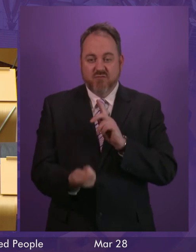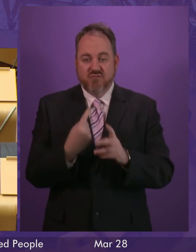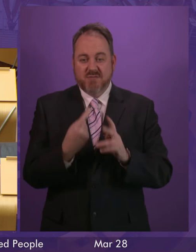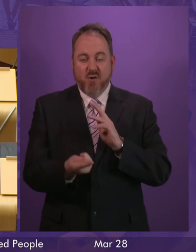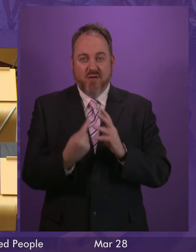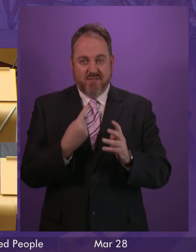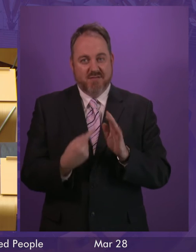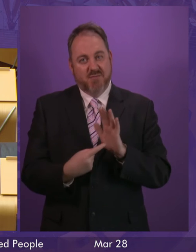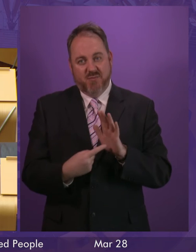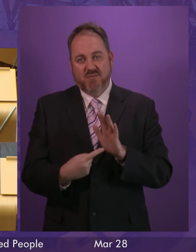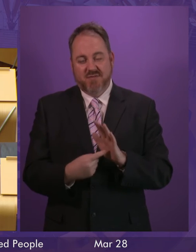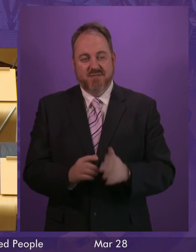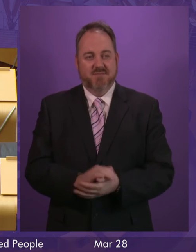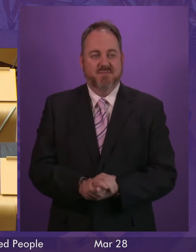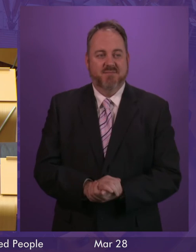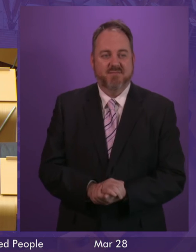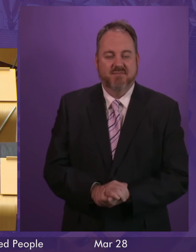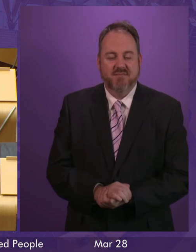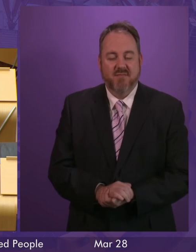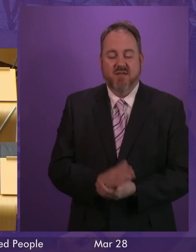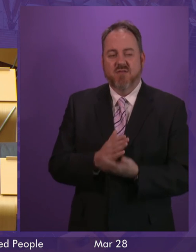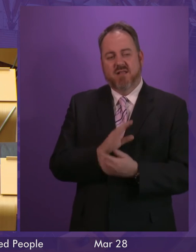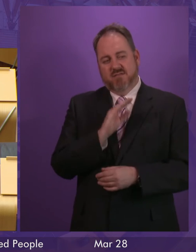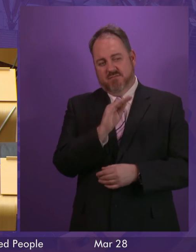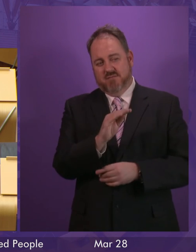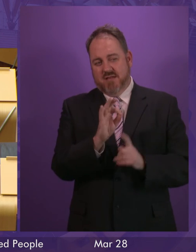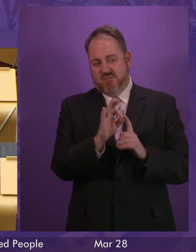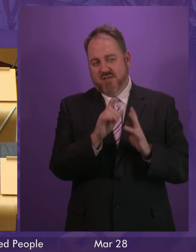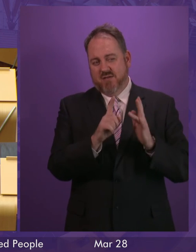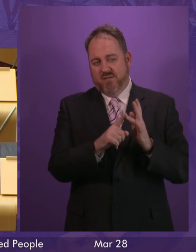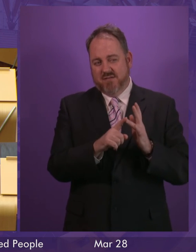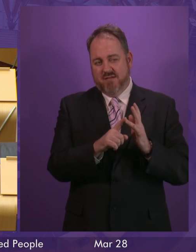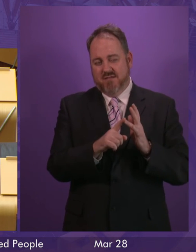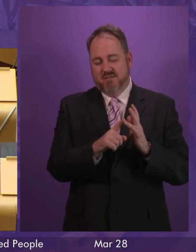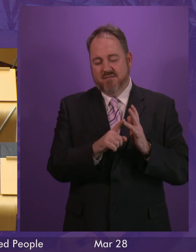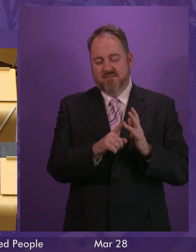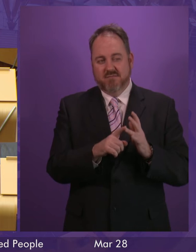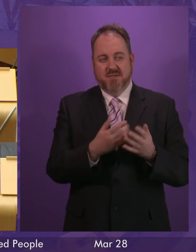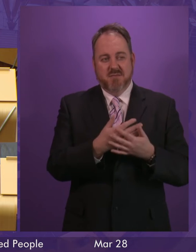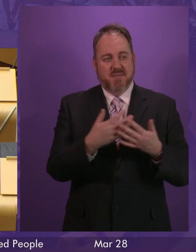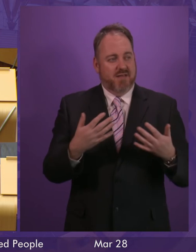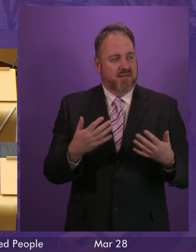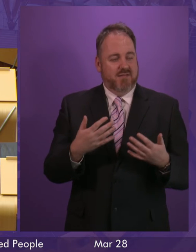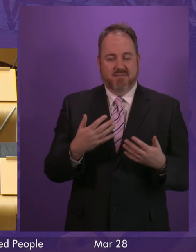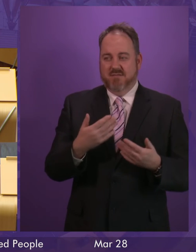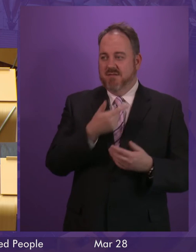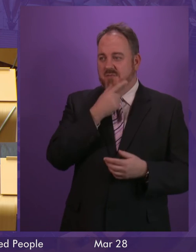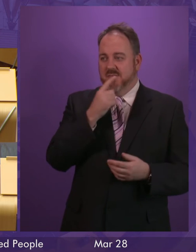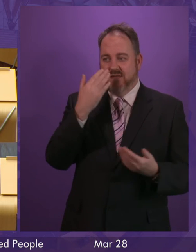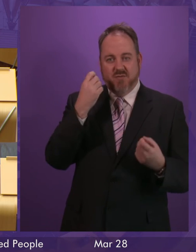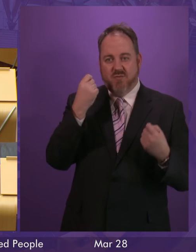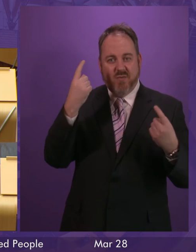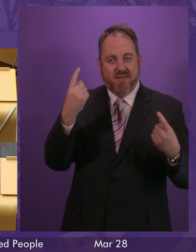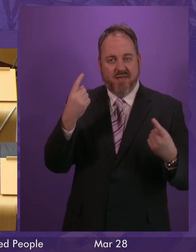consultation. I'm presiding officer, campaigners are more than aware that not every business can provide these